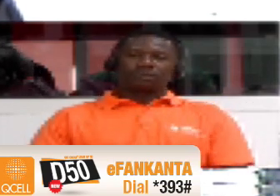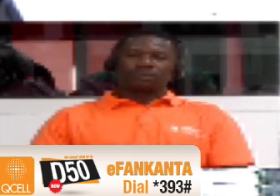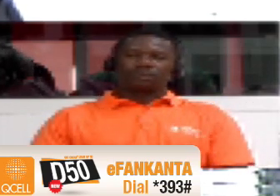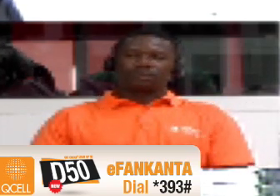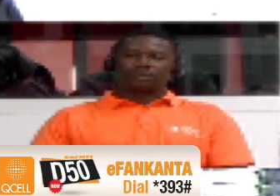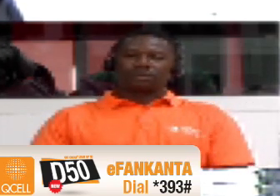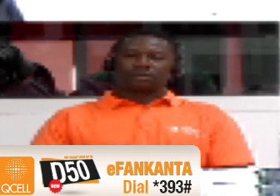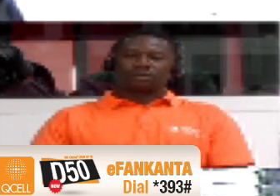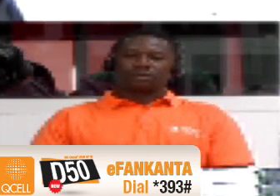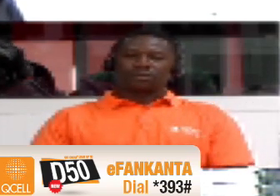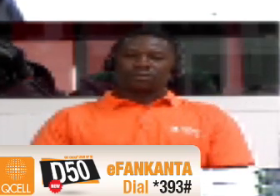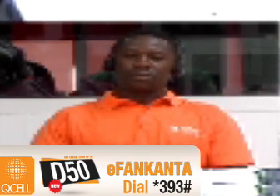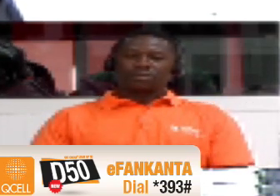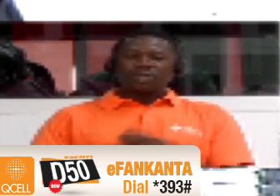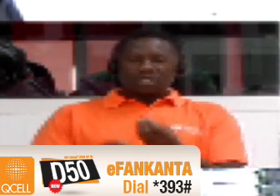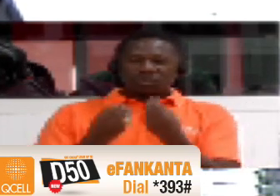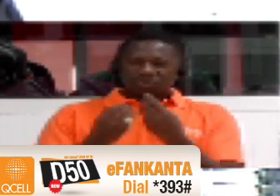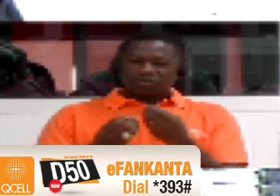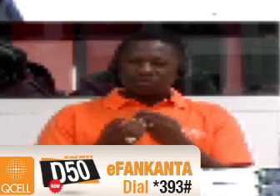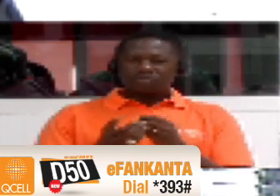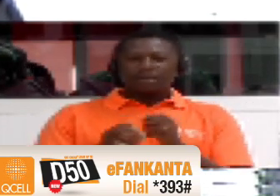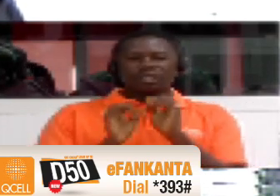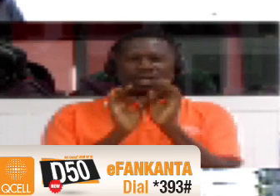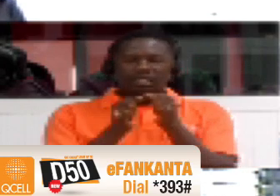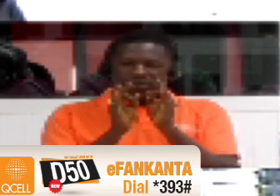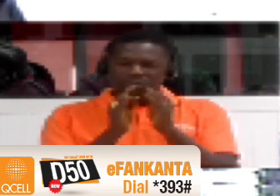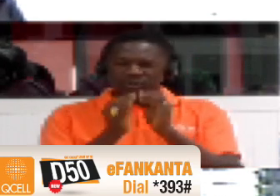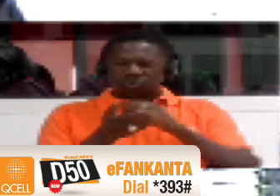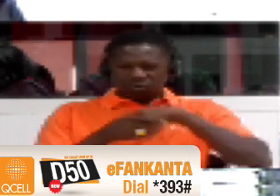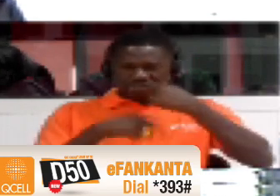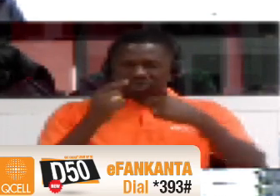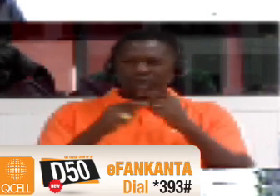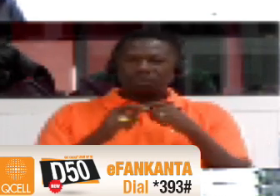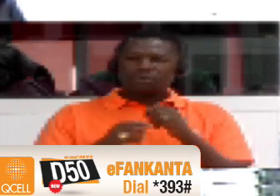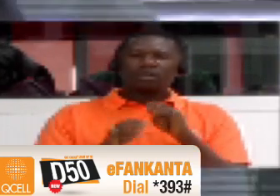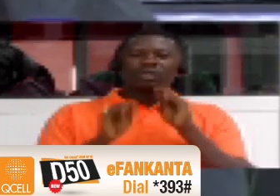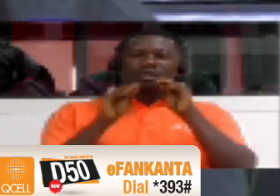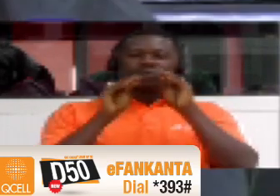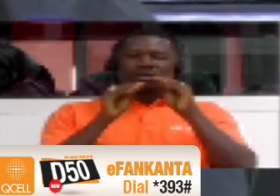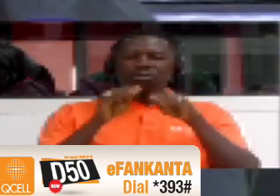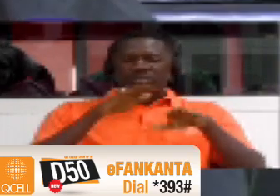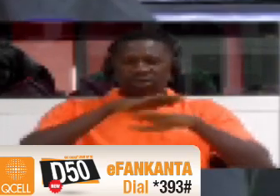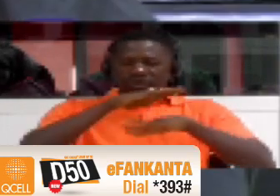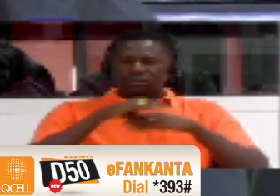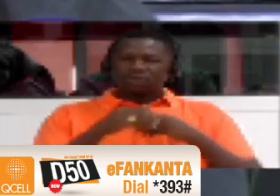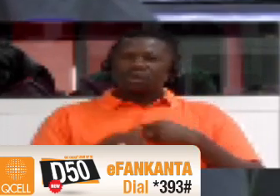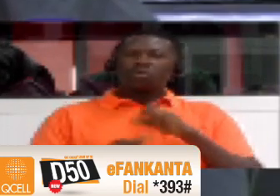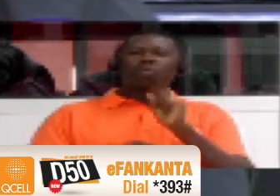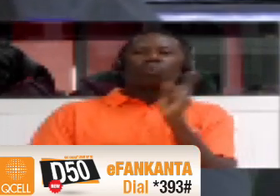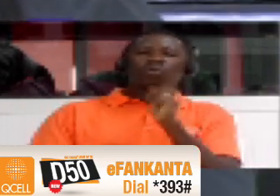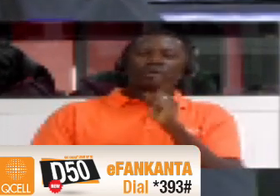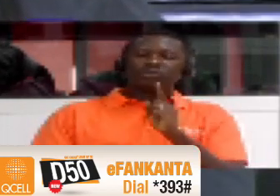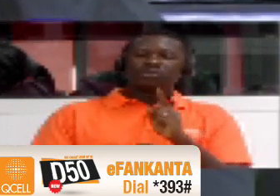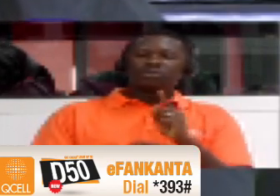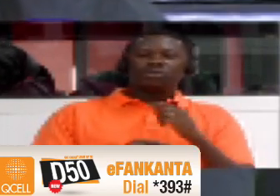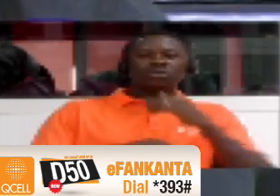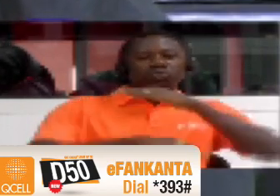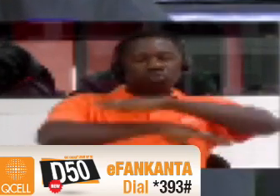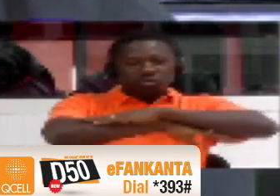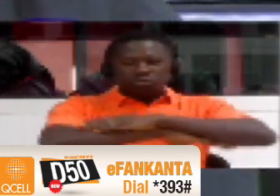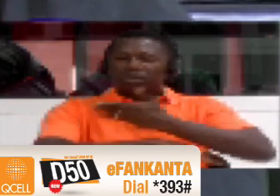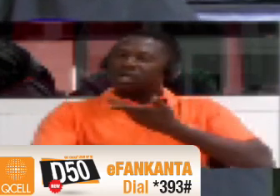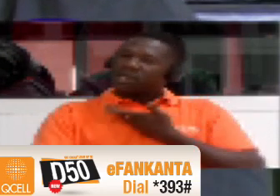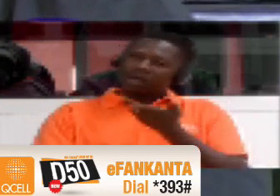Can you just give us a brief summary of your educational background? Just in brief, just tell us what schools you attended and which years. Ako